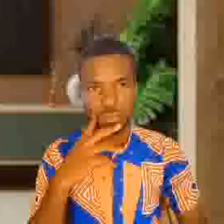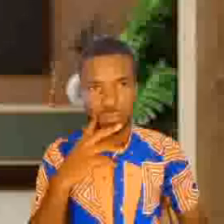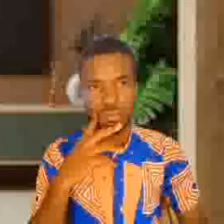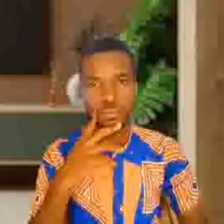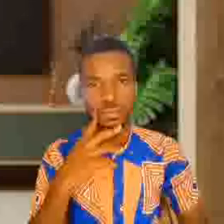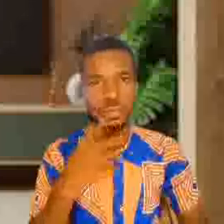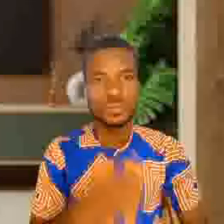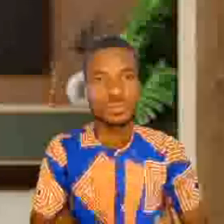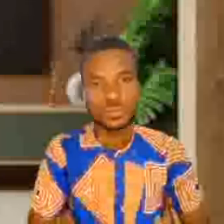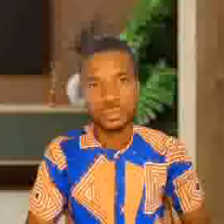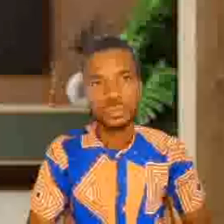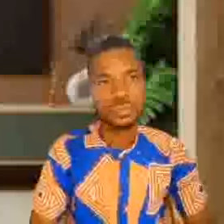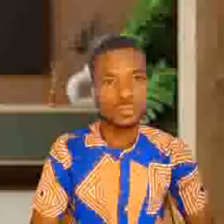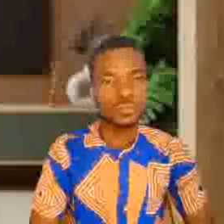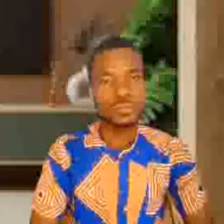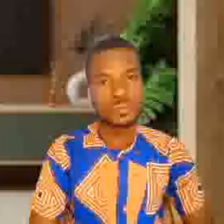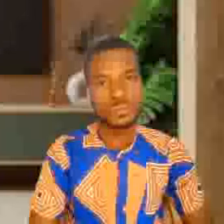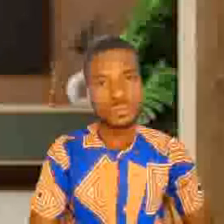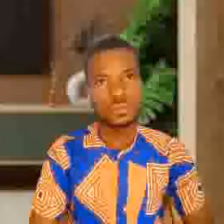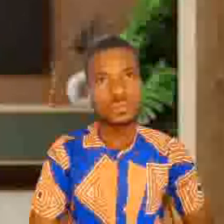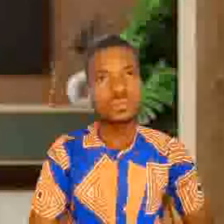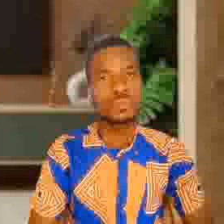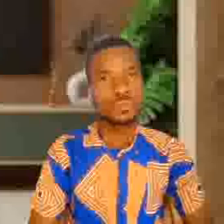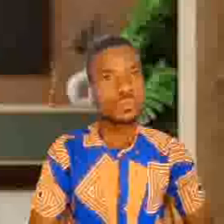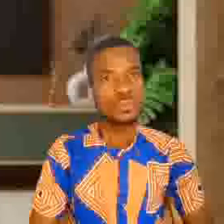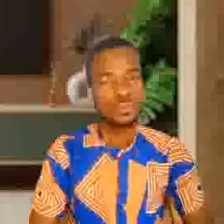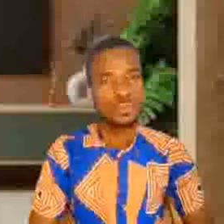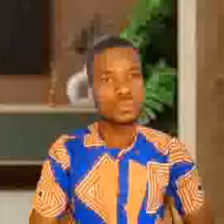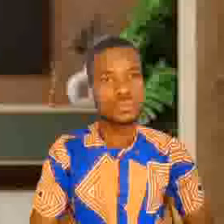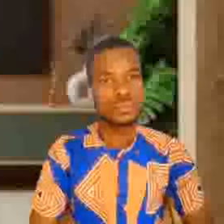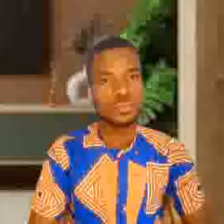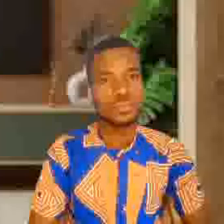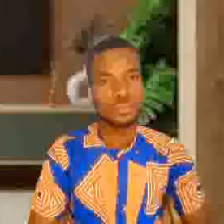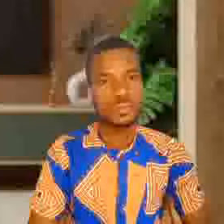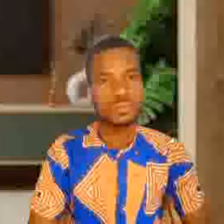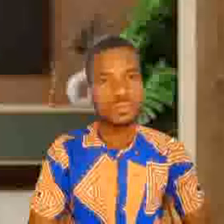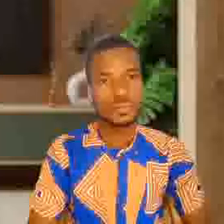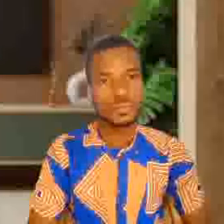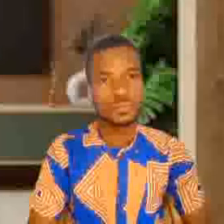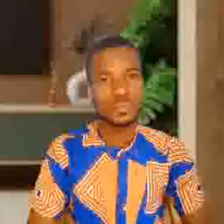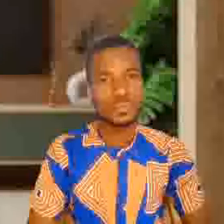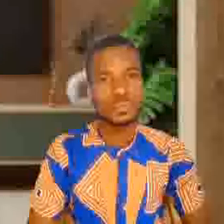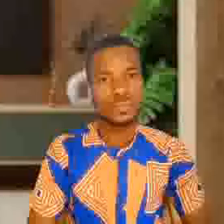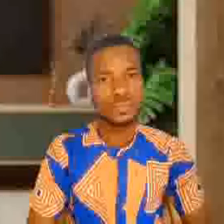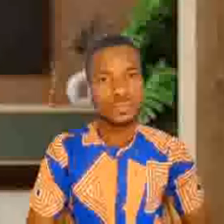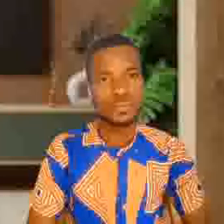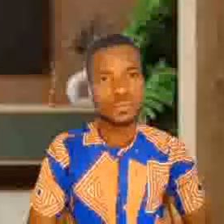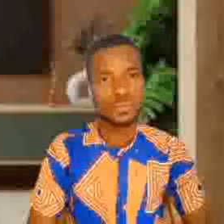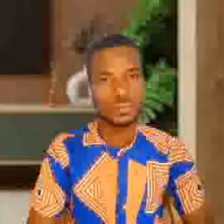No man taught me this. I learned it by the altar. There are lessons that you will learn by encounter.